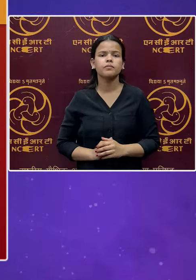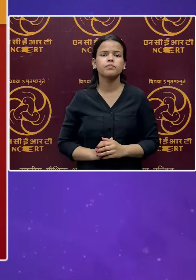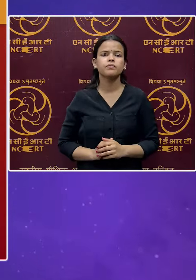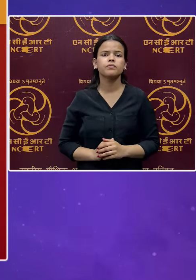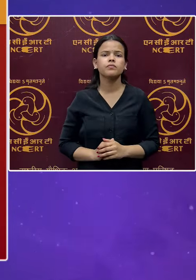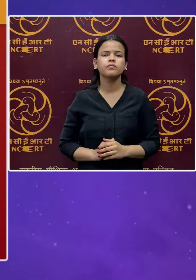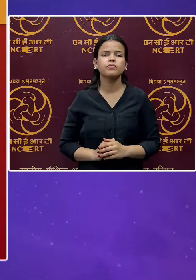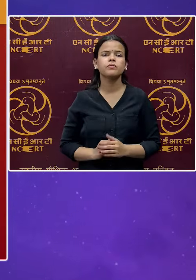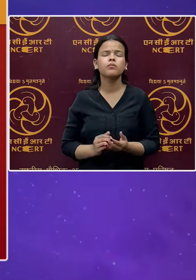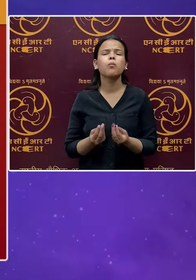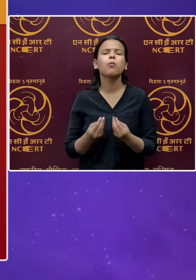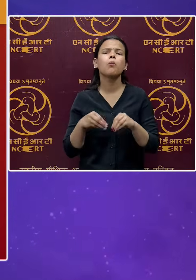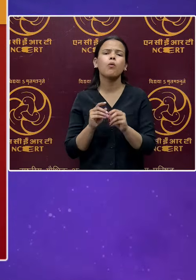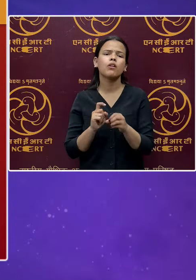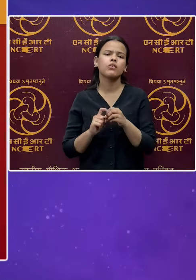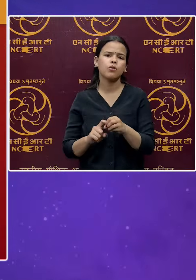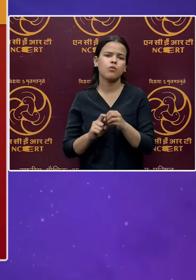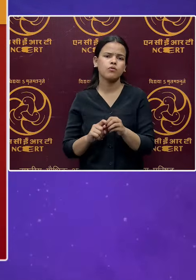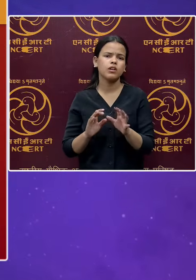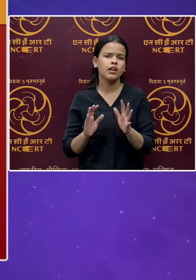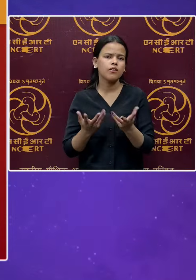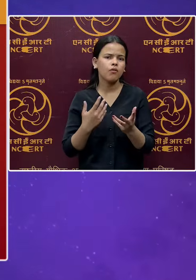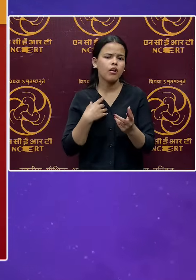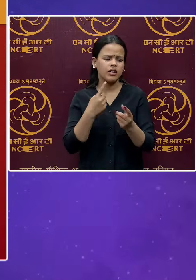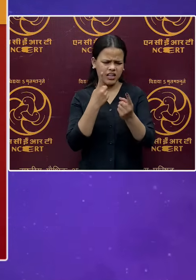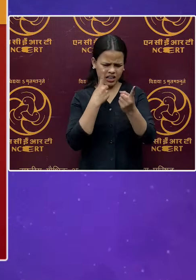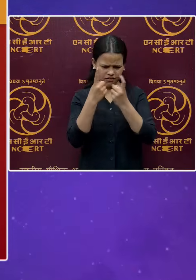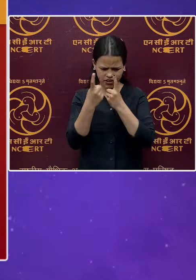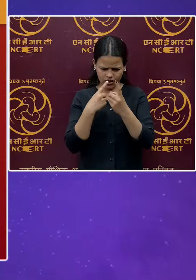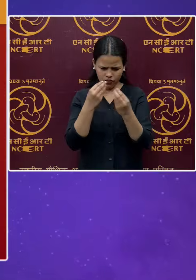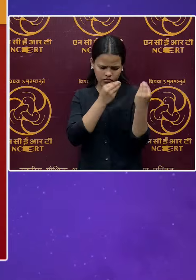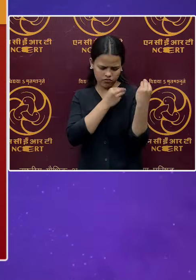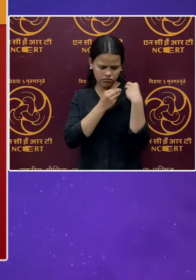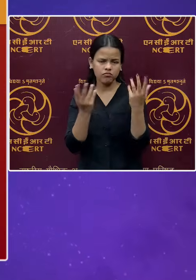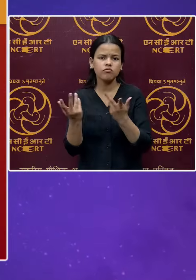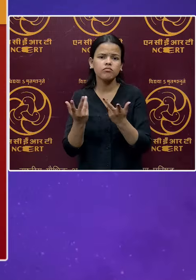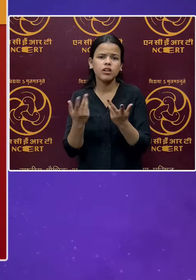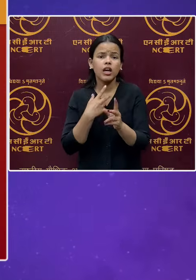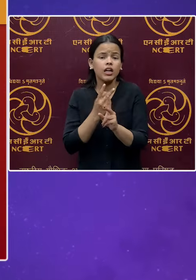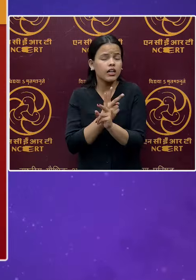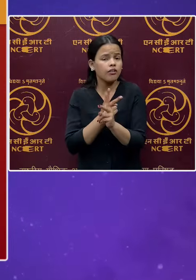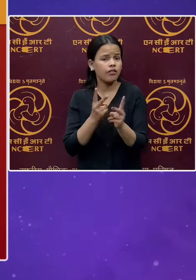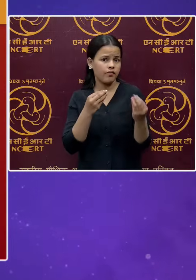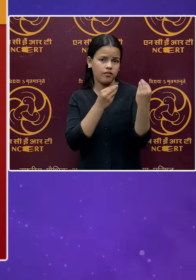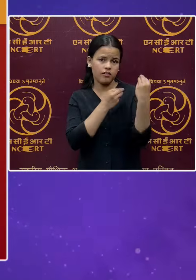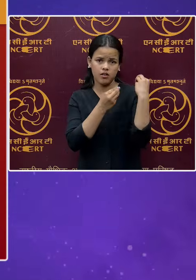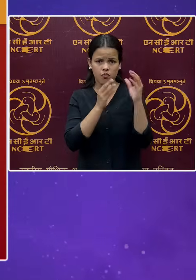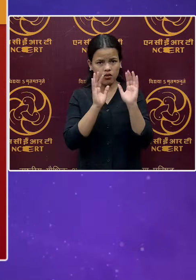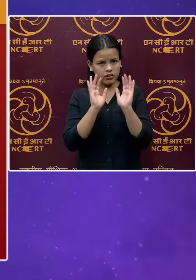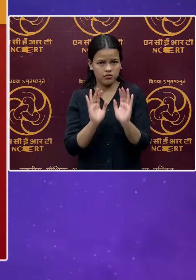one more person, it can give a role of evaluator, correct? So different type of roles will be done,